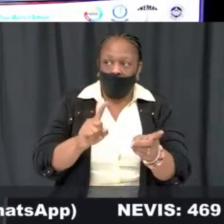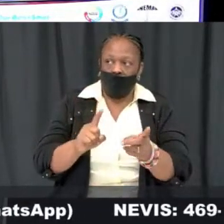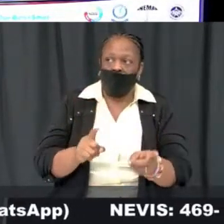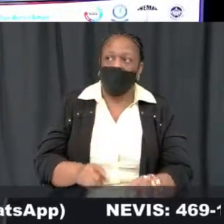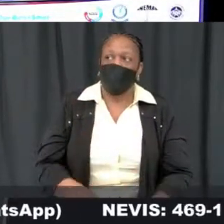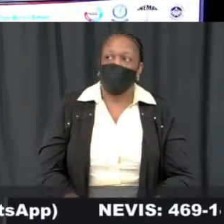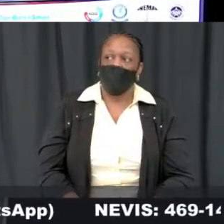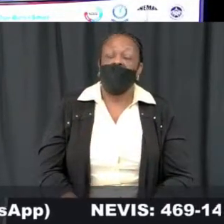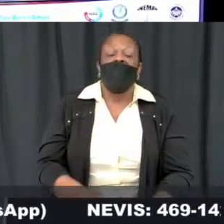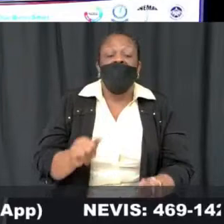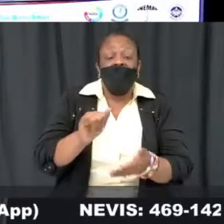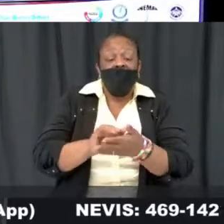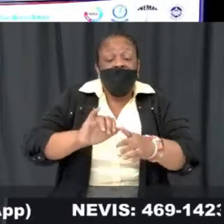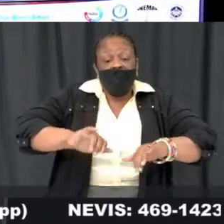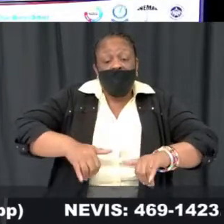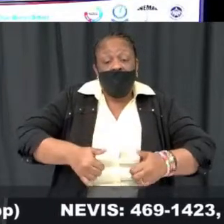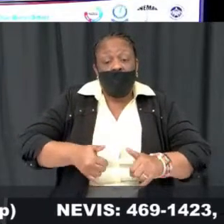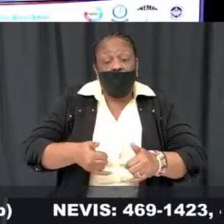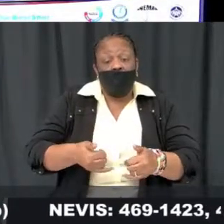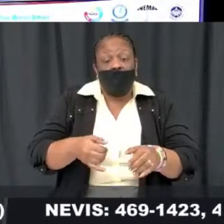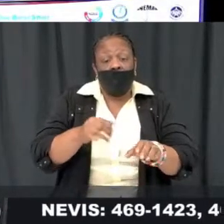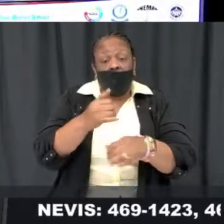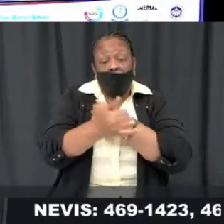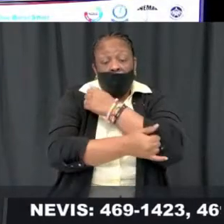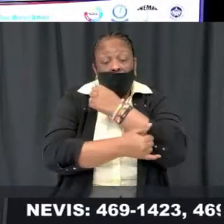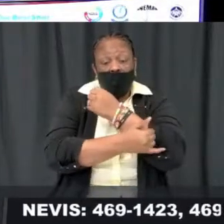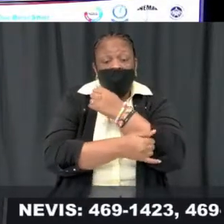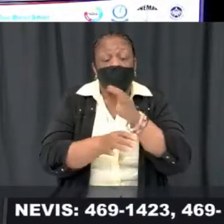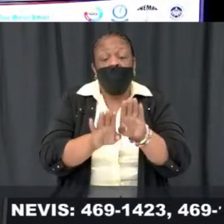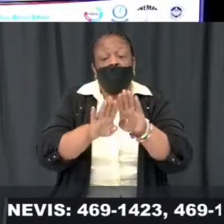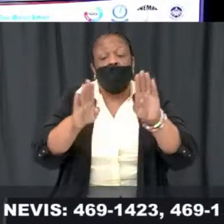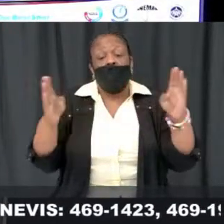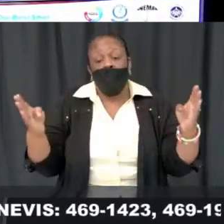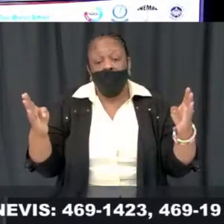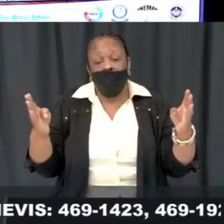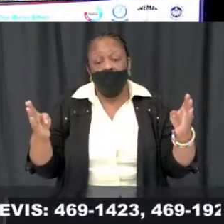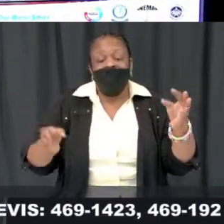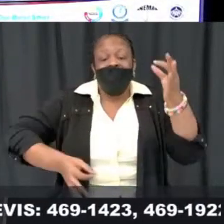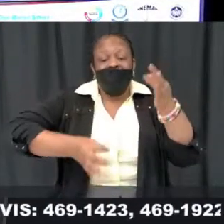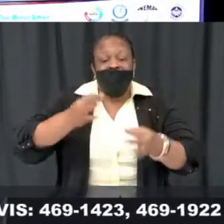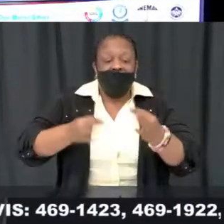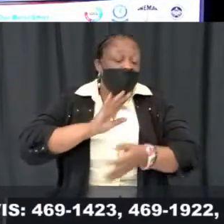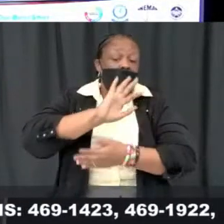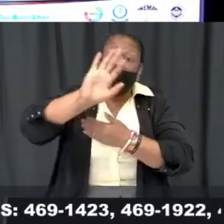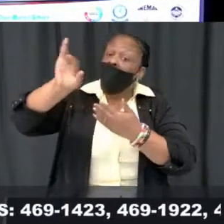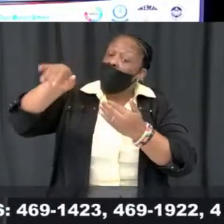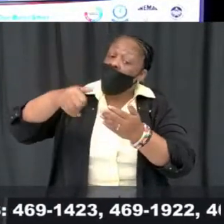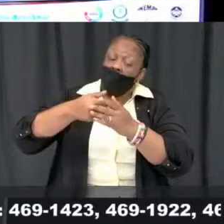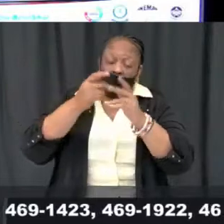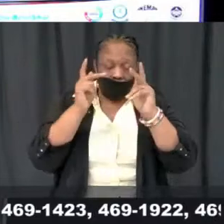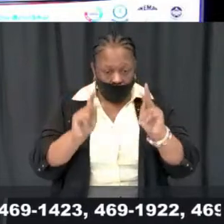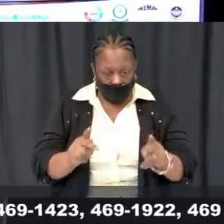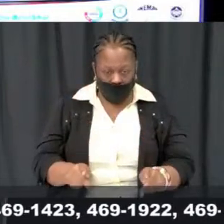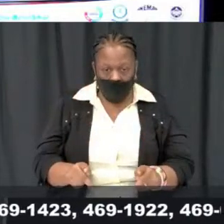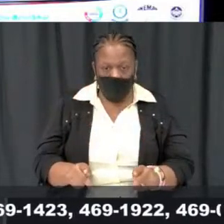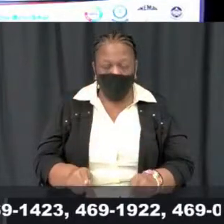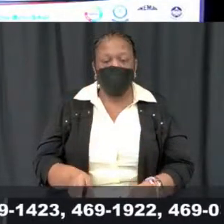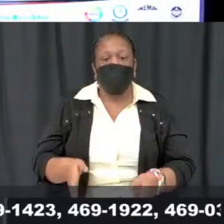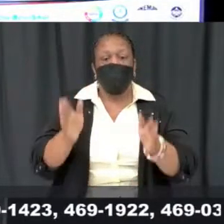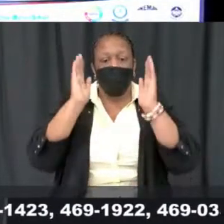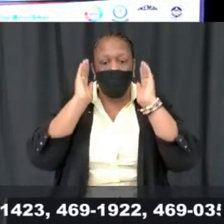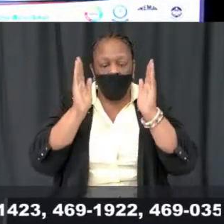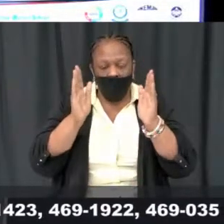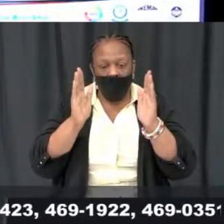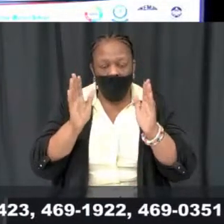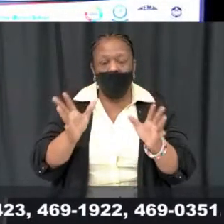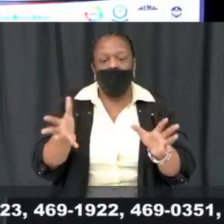the country is going to open up also, making sure that every person adopt the COVID-19 appropriate behavior, and every person who